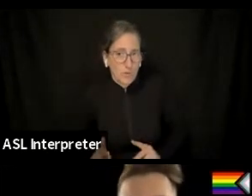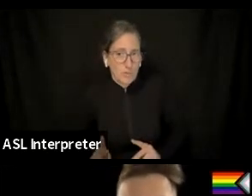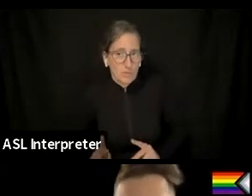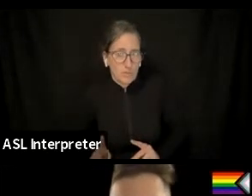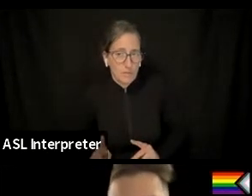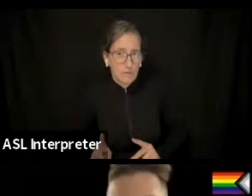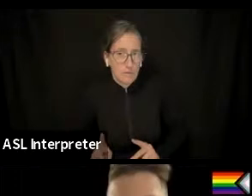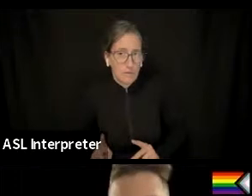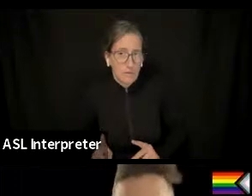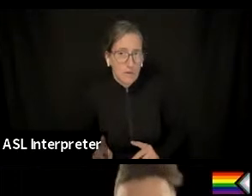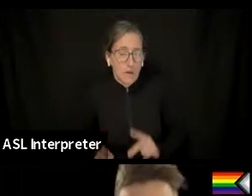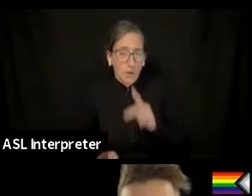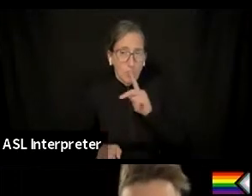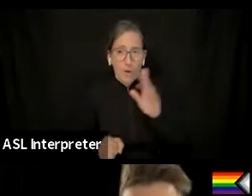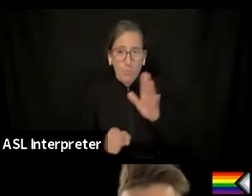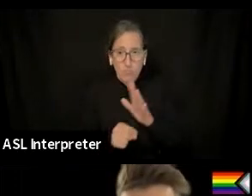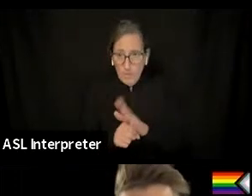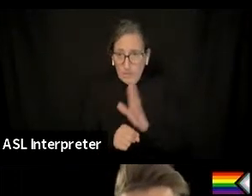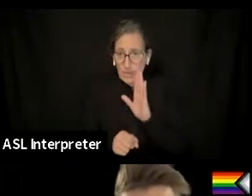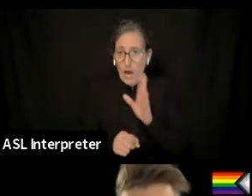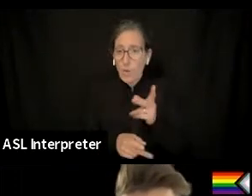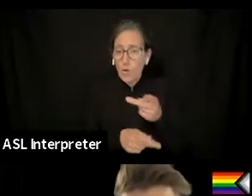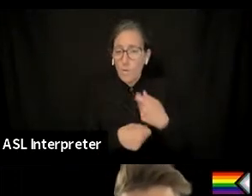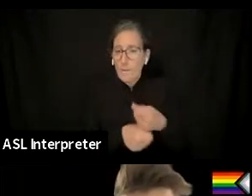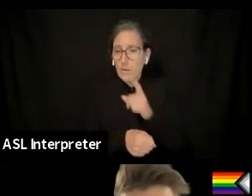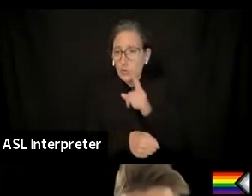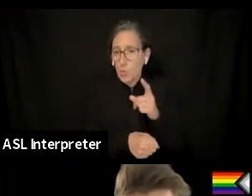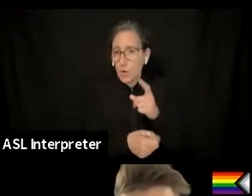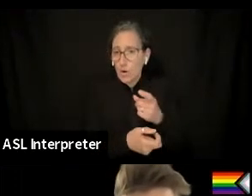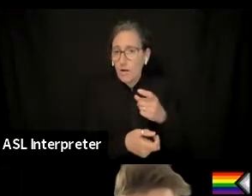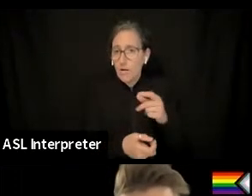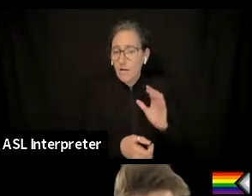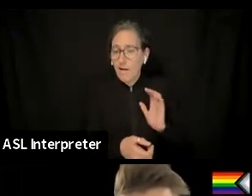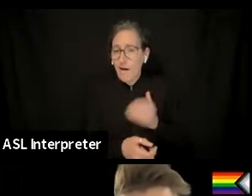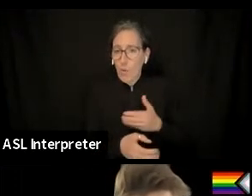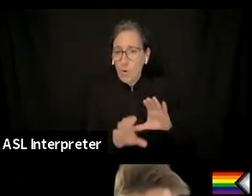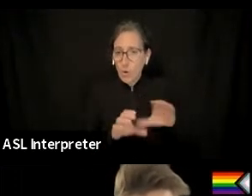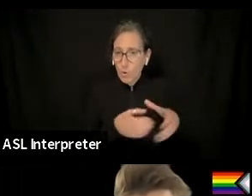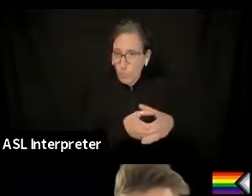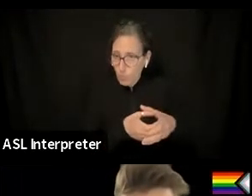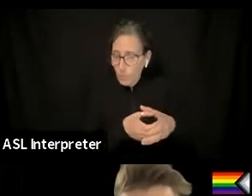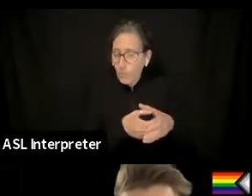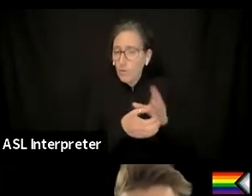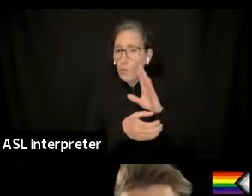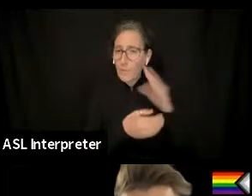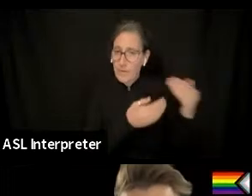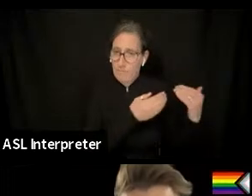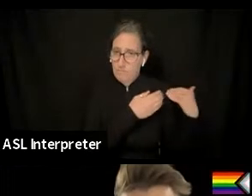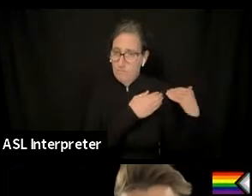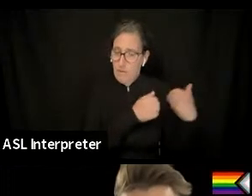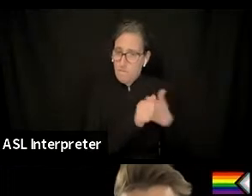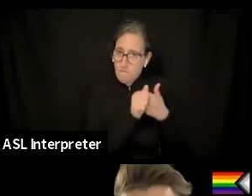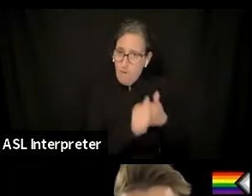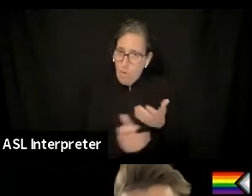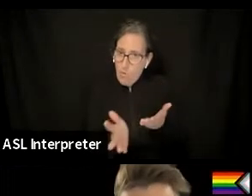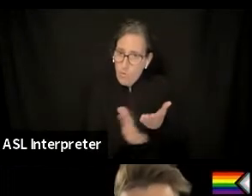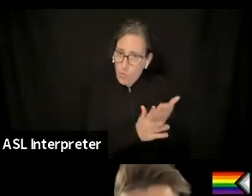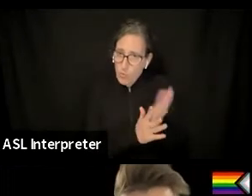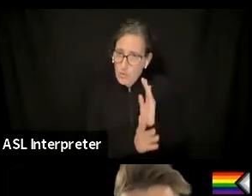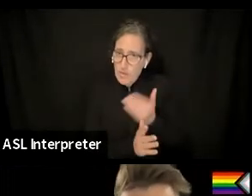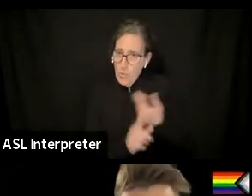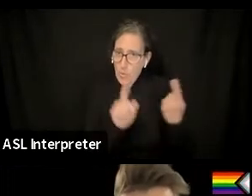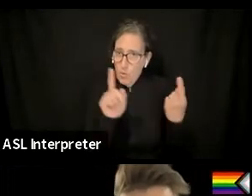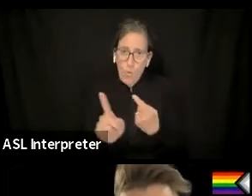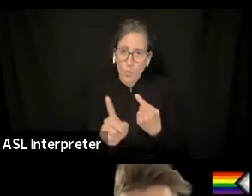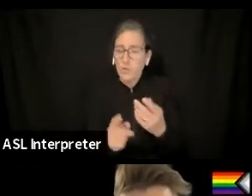hold this commission accountable for what it says its objectives are, will not allow it to grow apathetic,